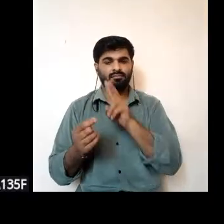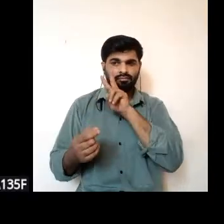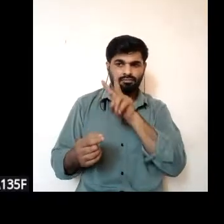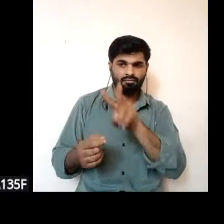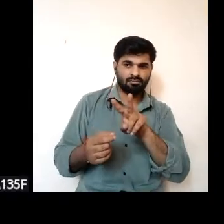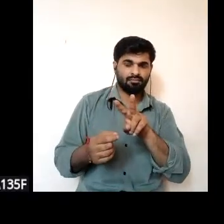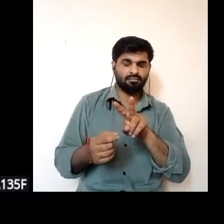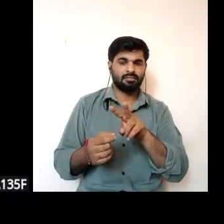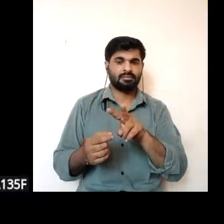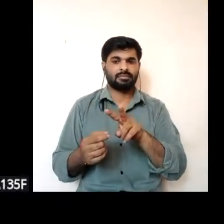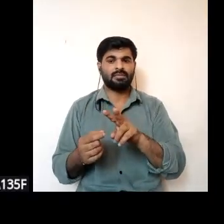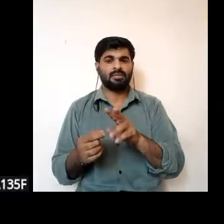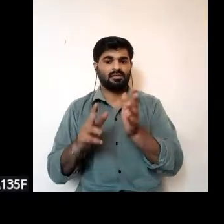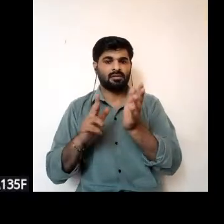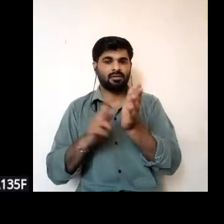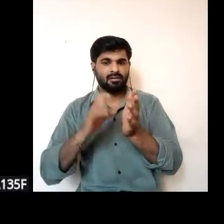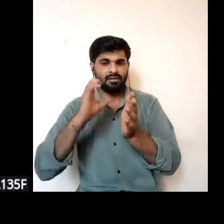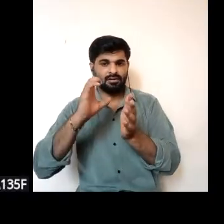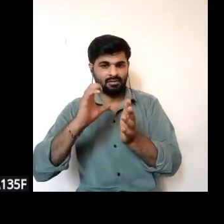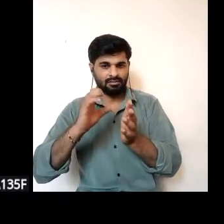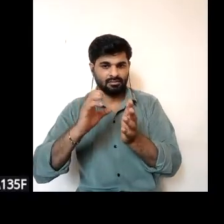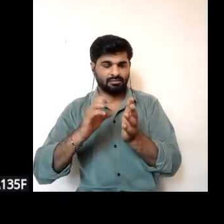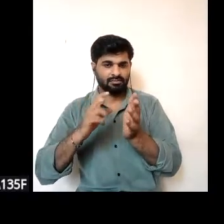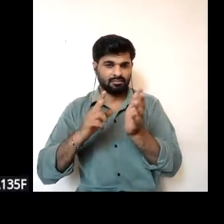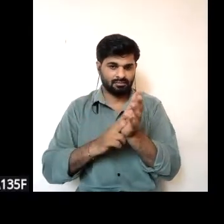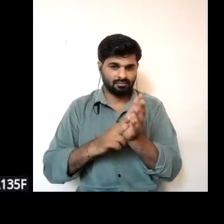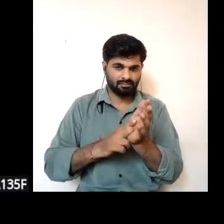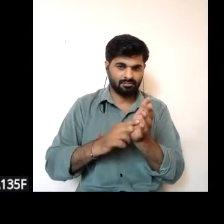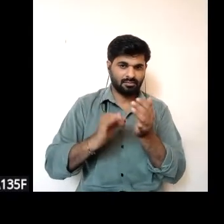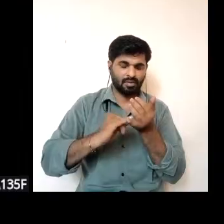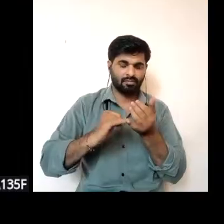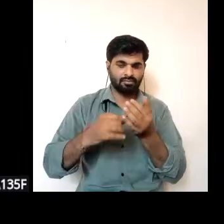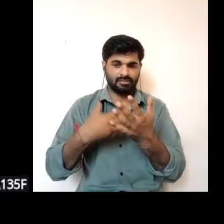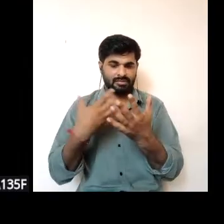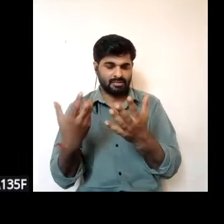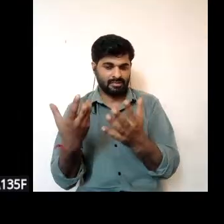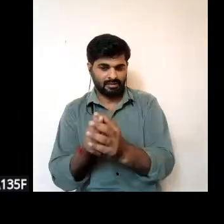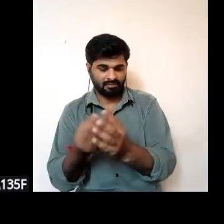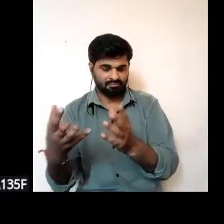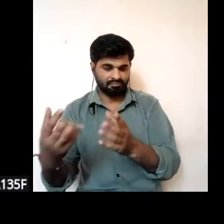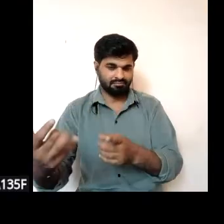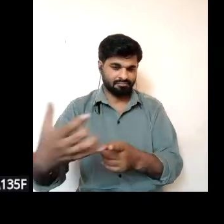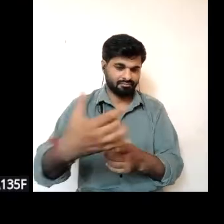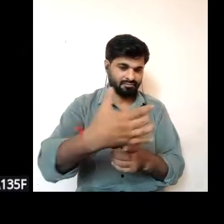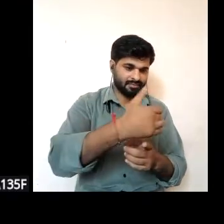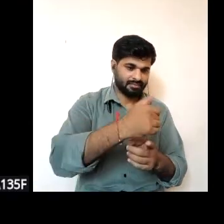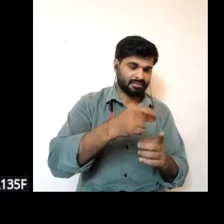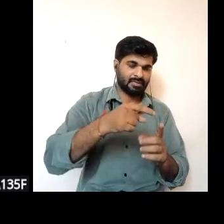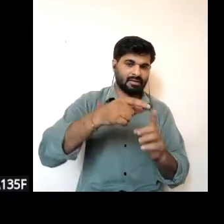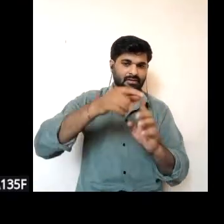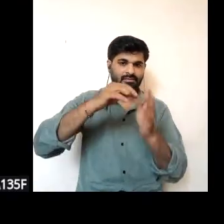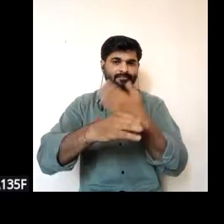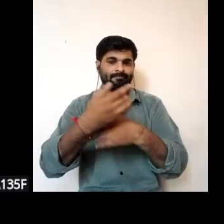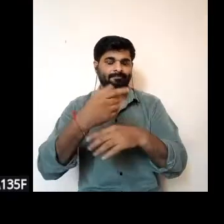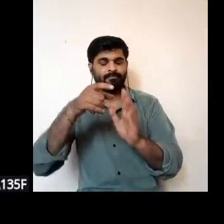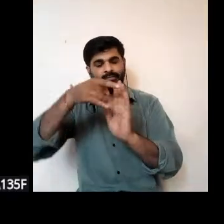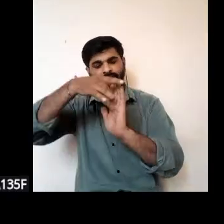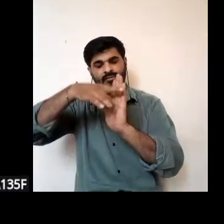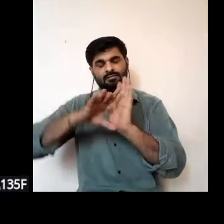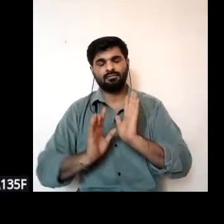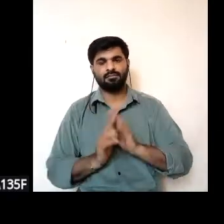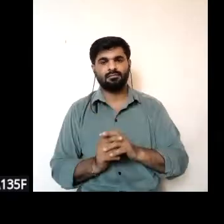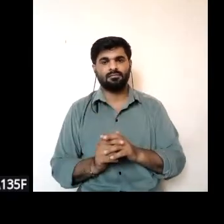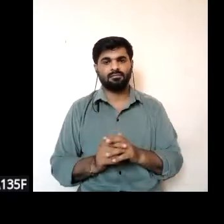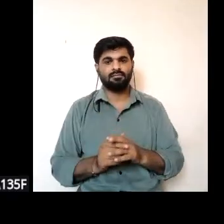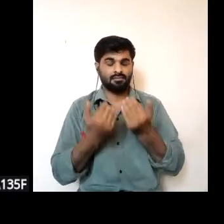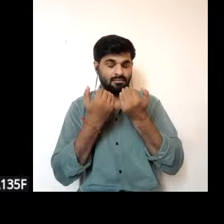NSSO? NSSO will collect disability data. Census will not collect disability data. So then, of